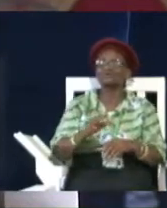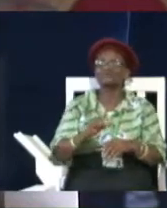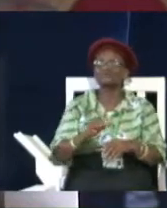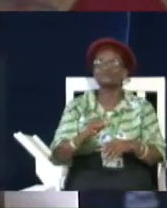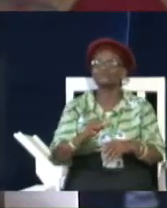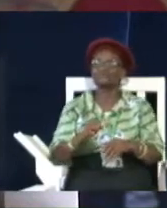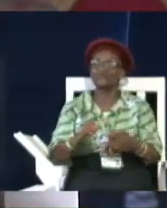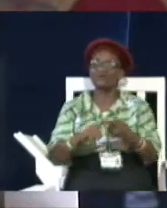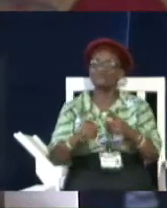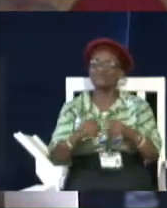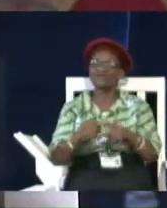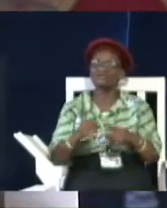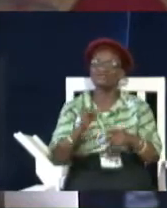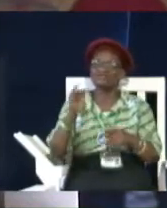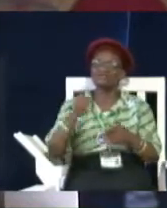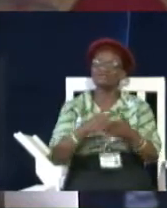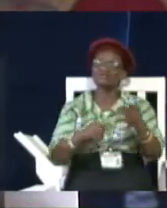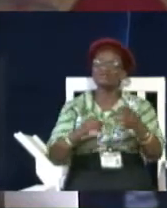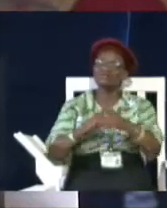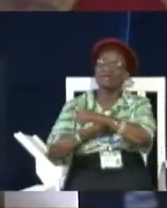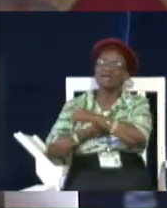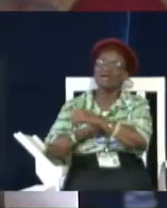next 3 or 4 minutes.